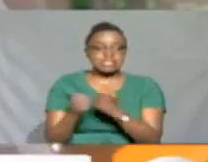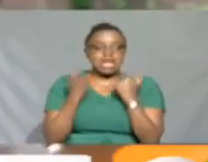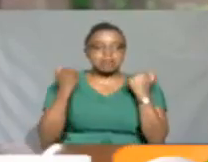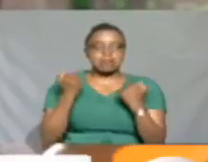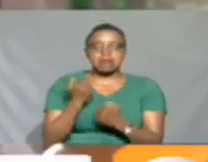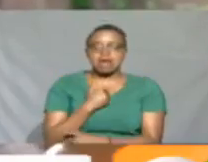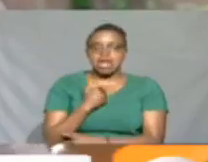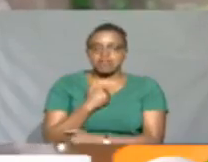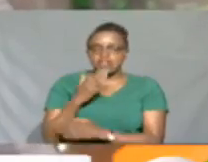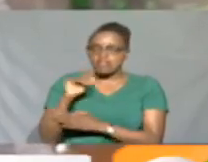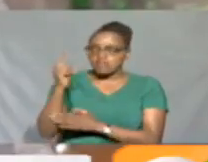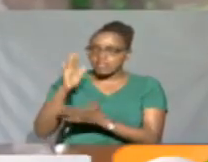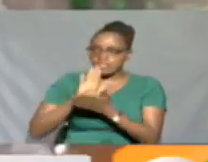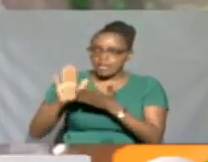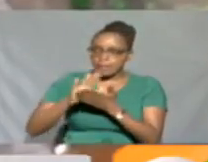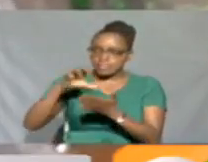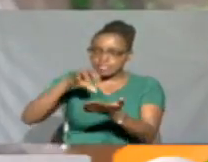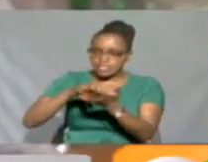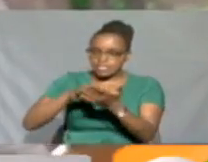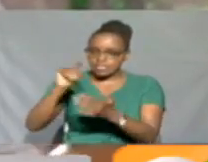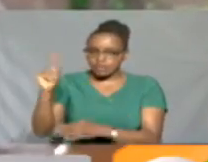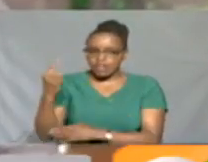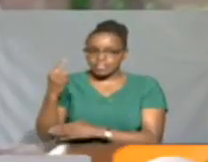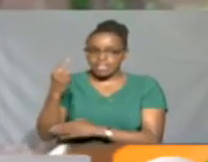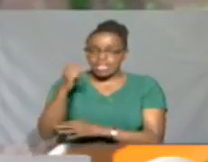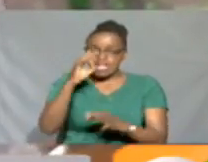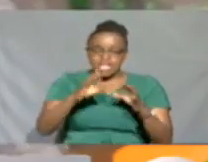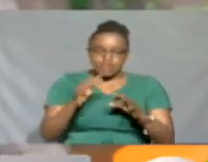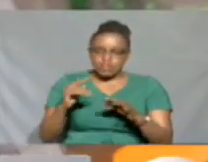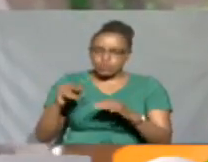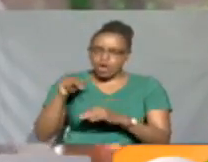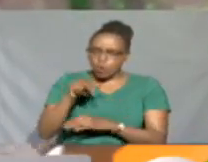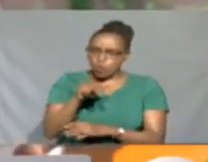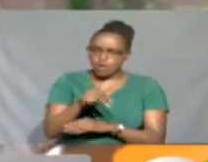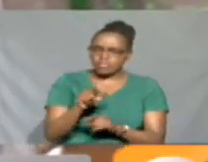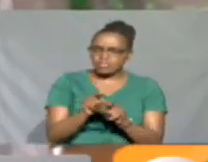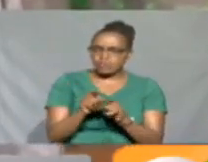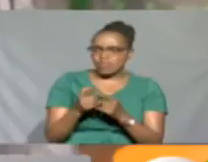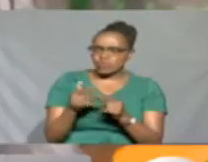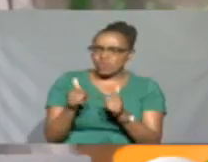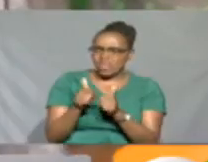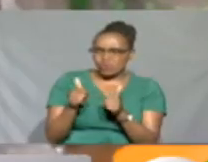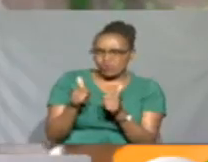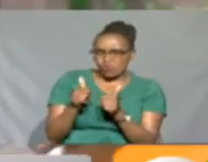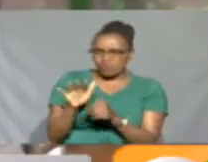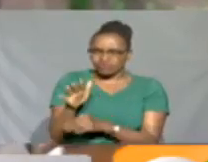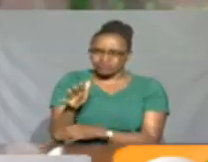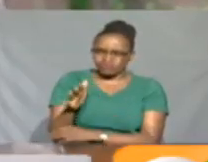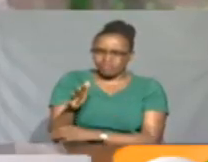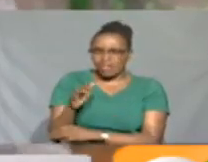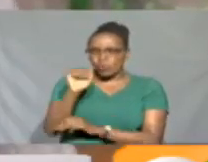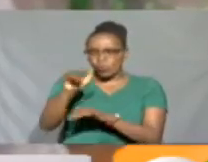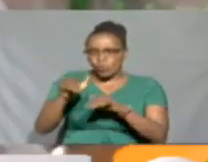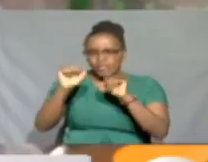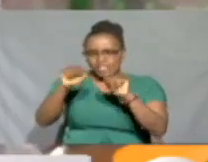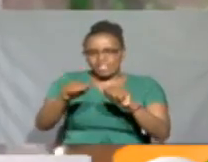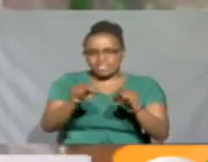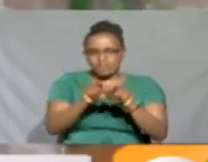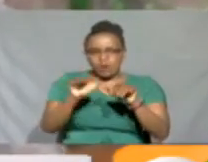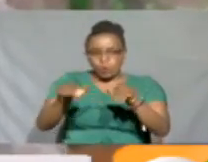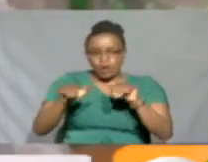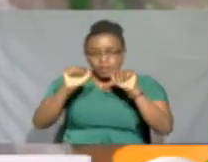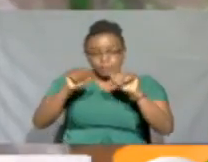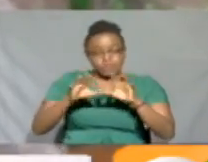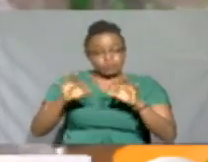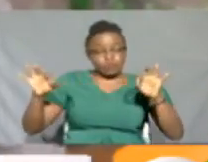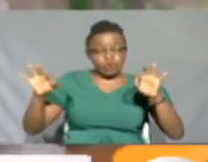we treat the emergency cases first. And if you're walking and you're less unwell, you'll wait. And sometimes the wait can even